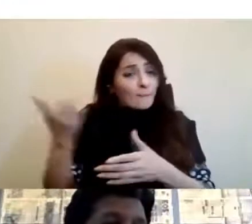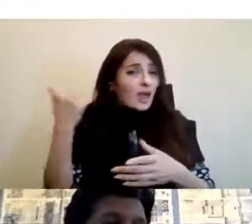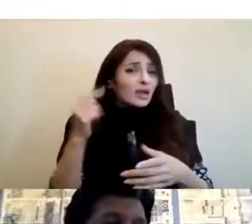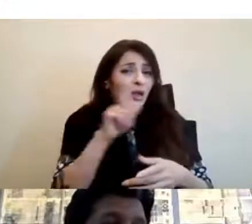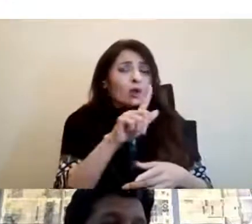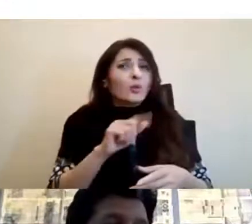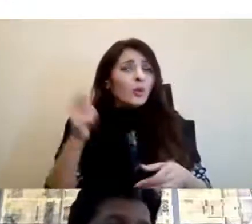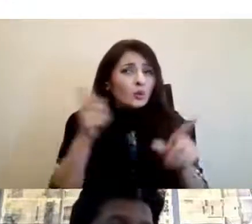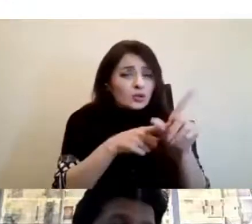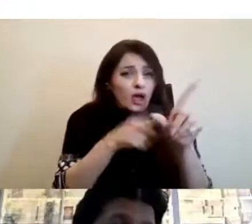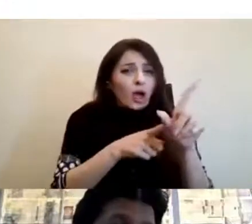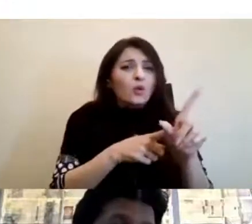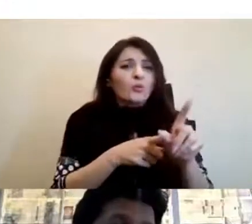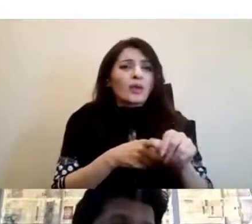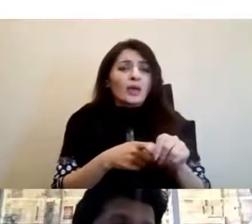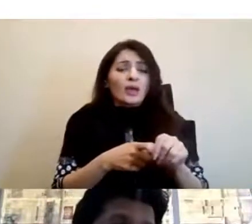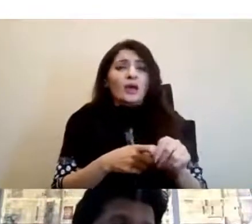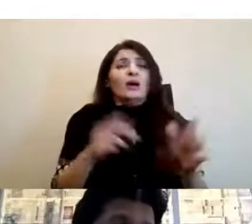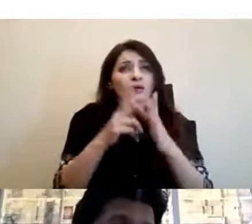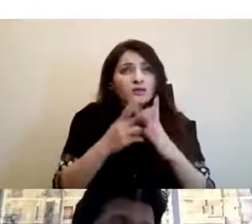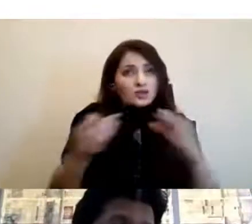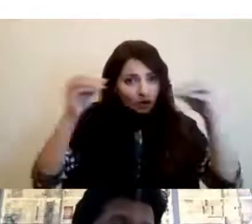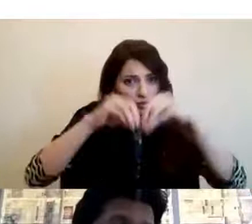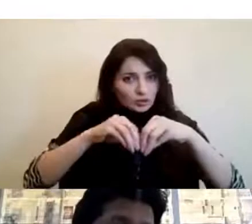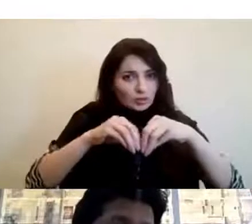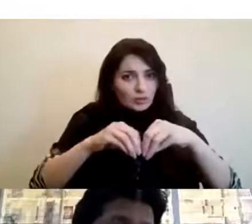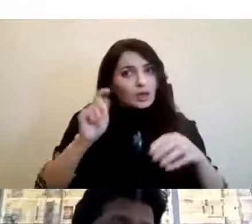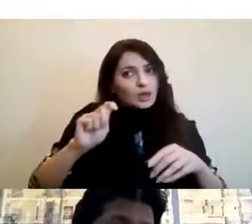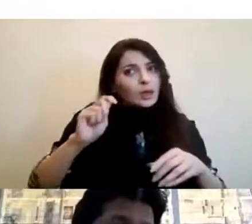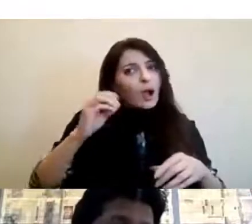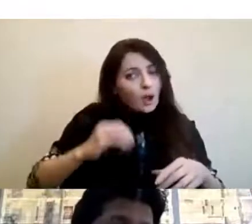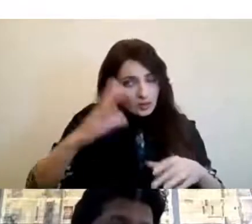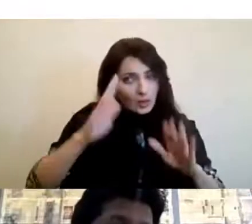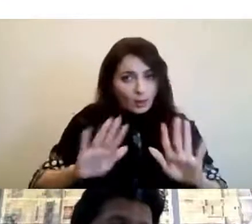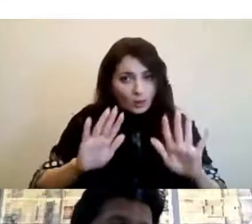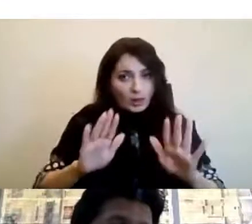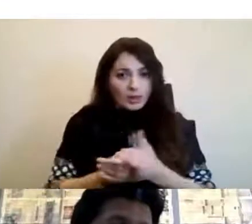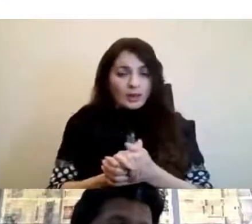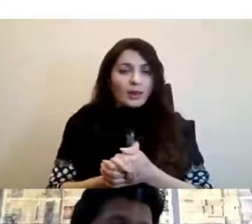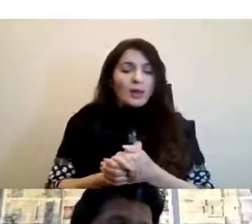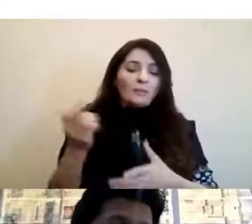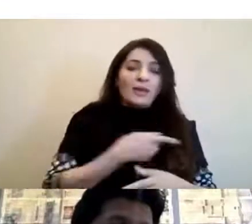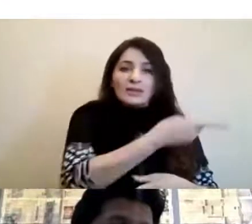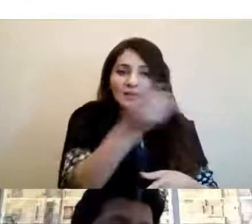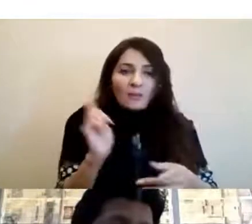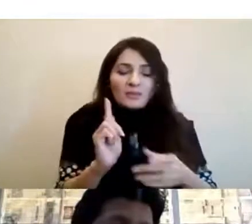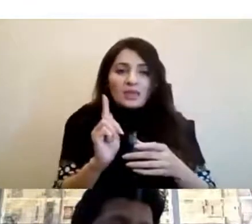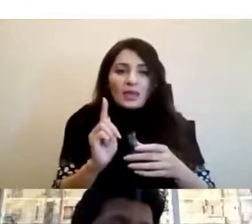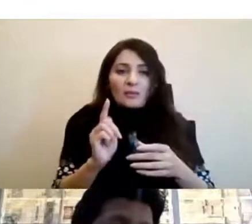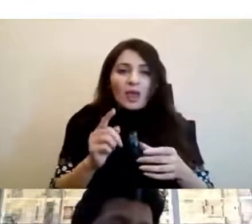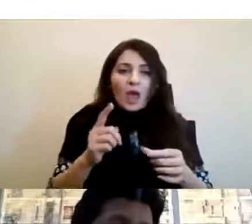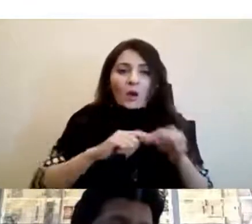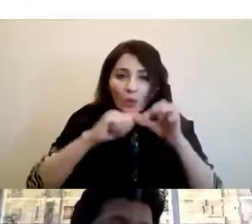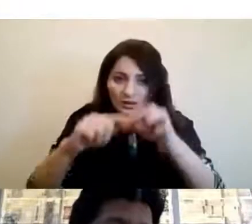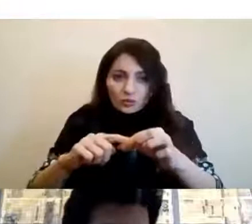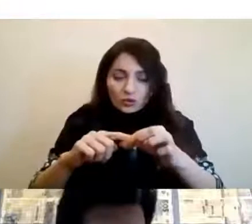on improving the digital inclusion of people with disabilities. I want to ask each panelist to briefly share what